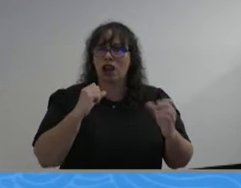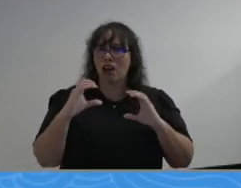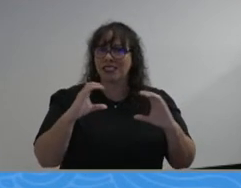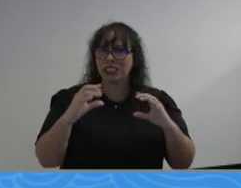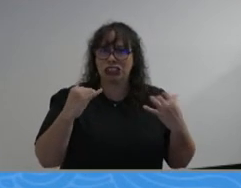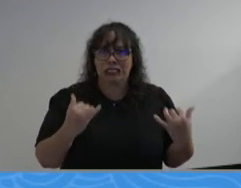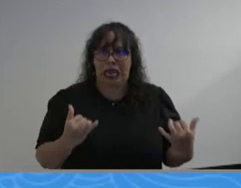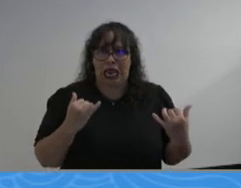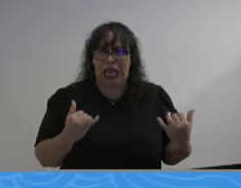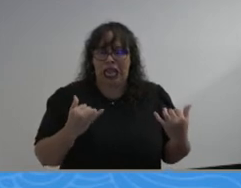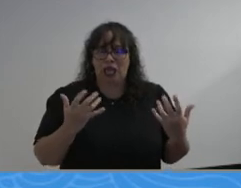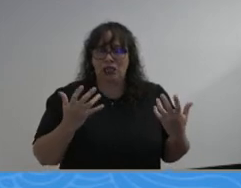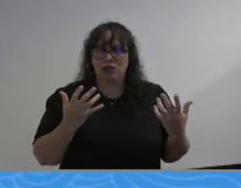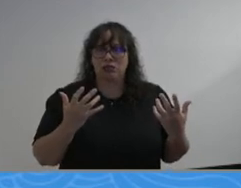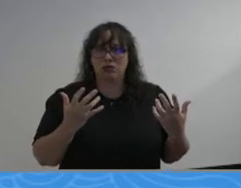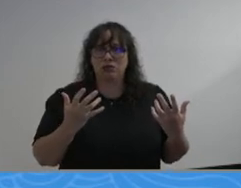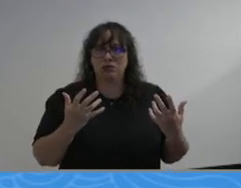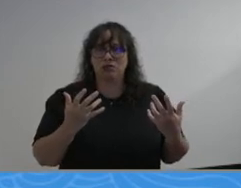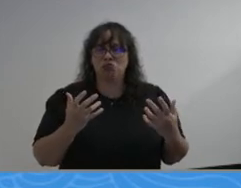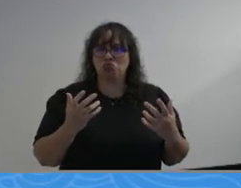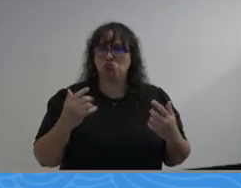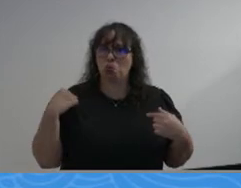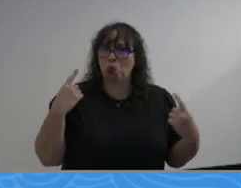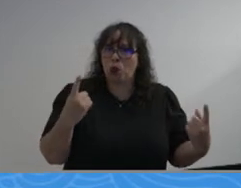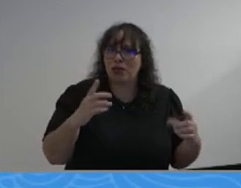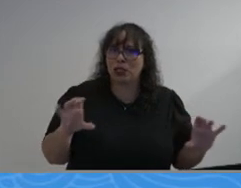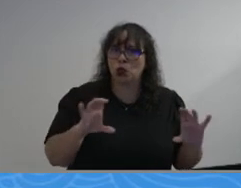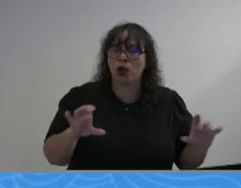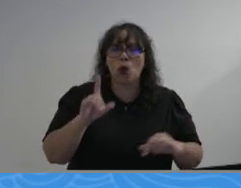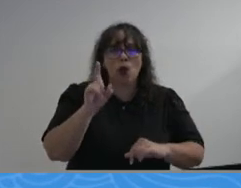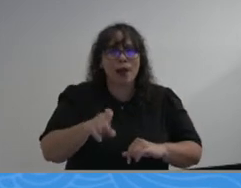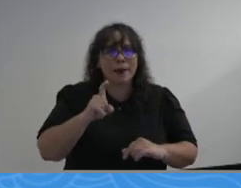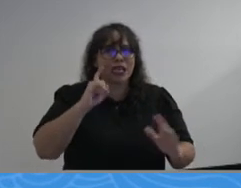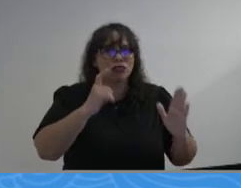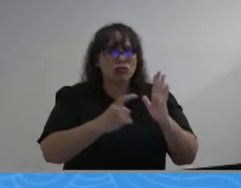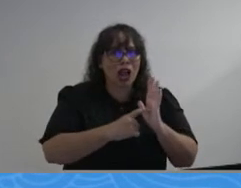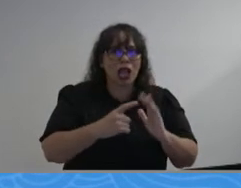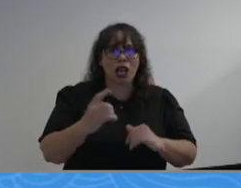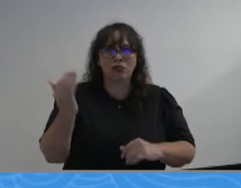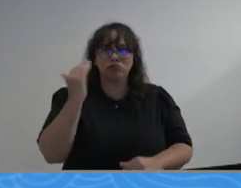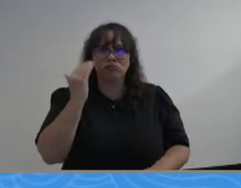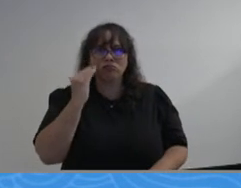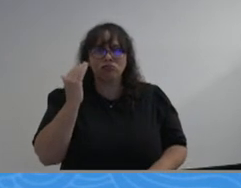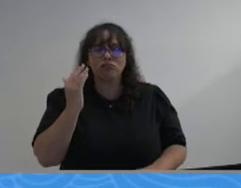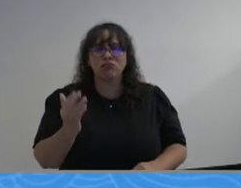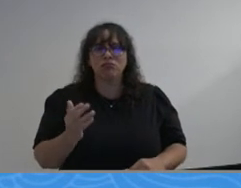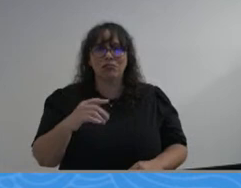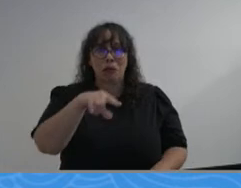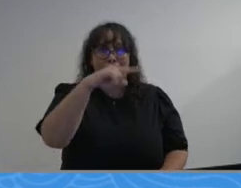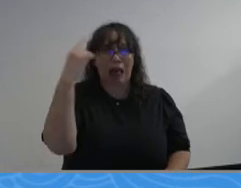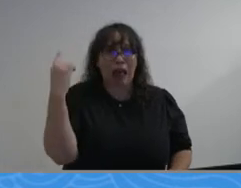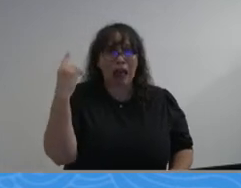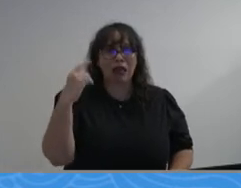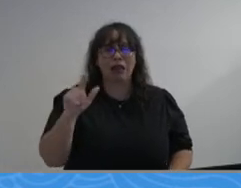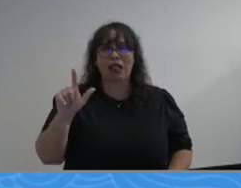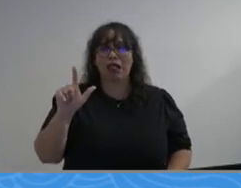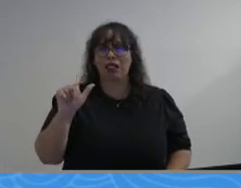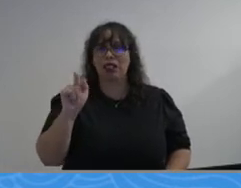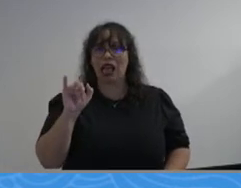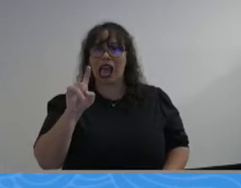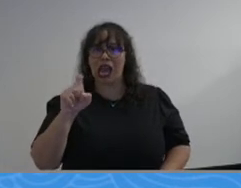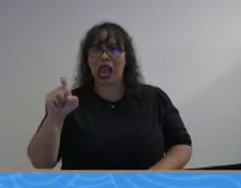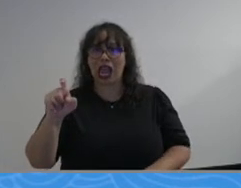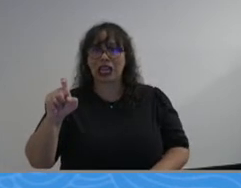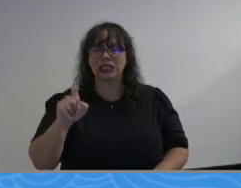I have already heard we have been having, we must recognize, we must acknowledge that we know that Black, Latinx,